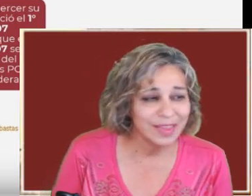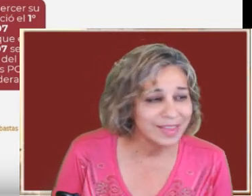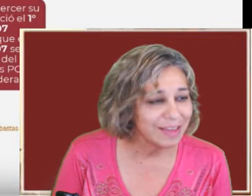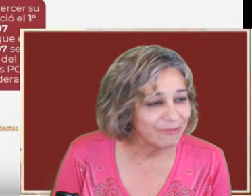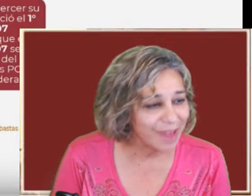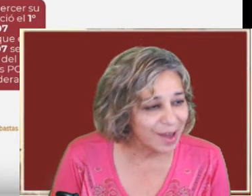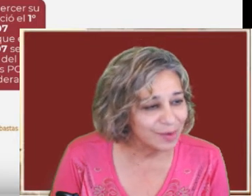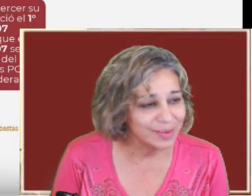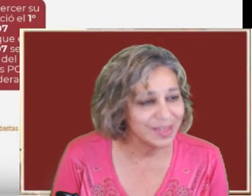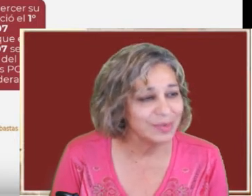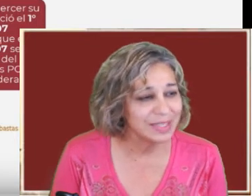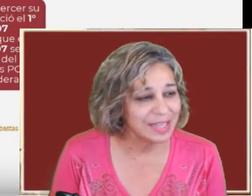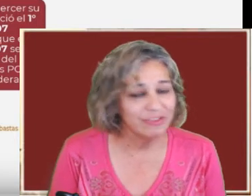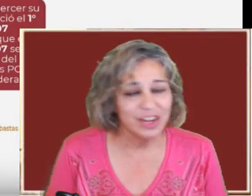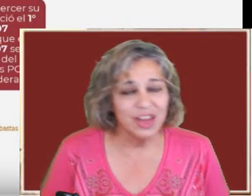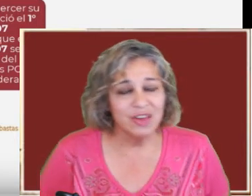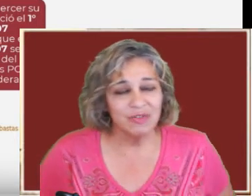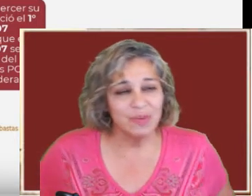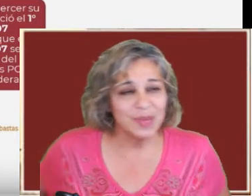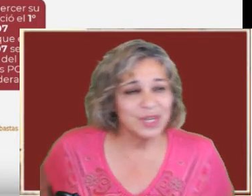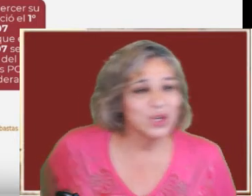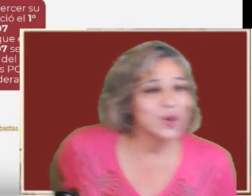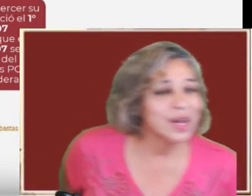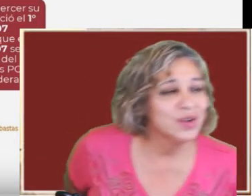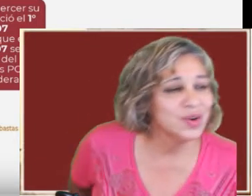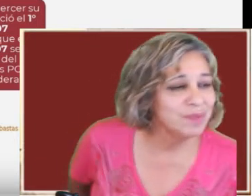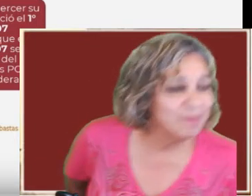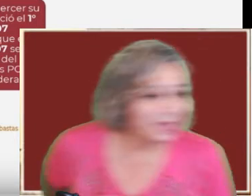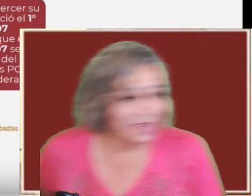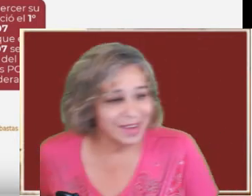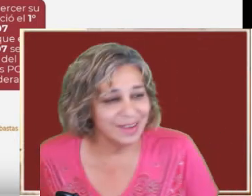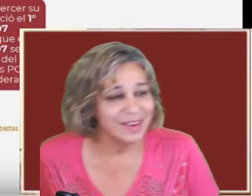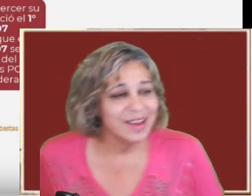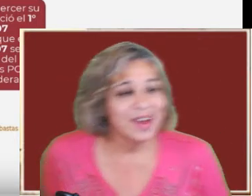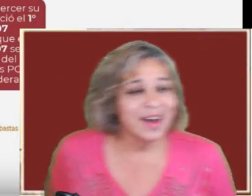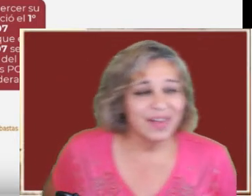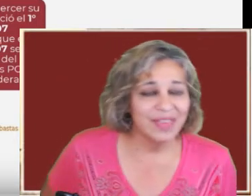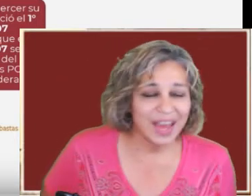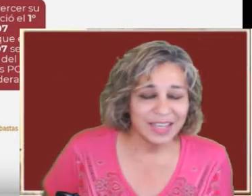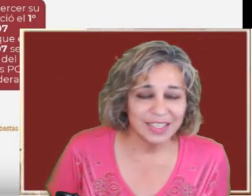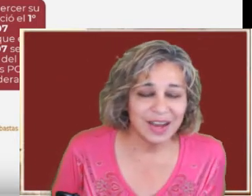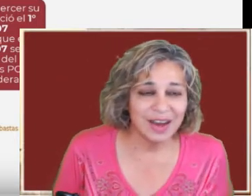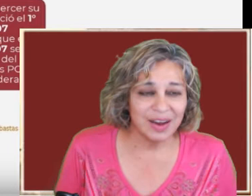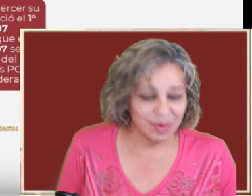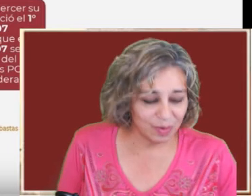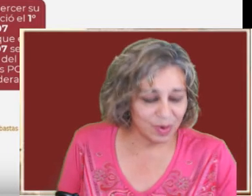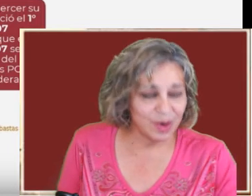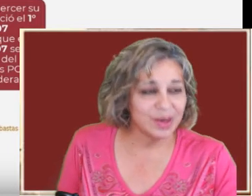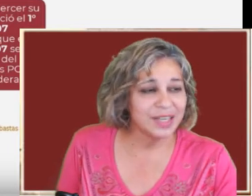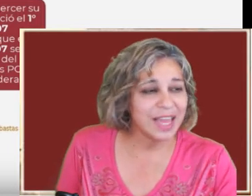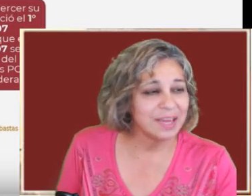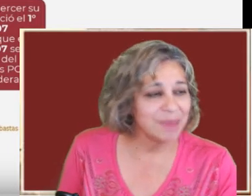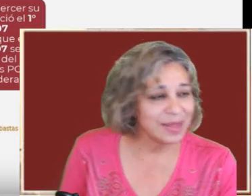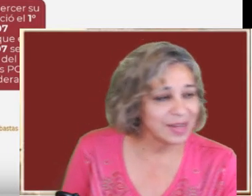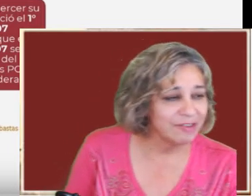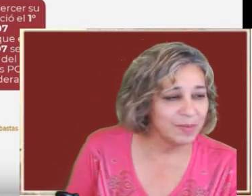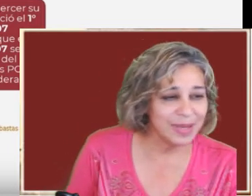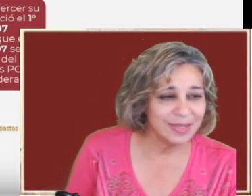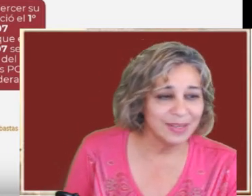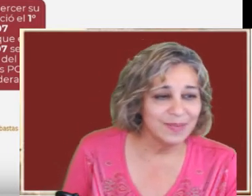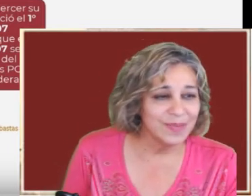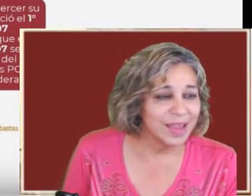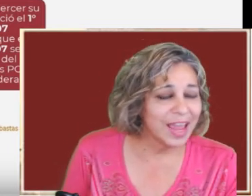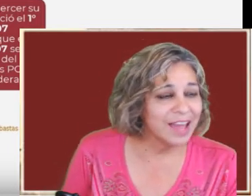only thing they found that was left from the 200 million that were taken by the